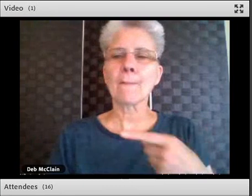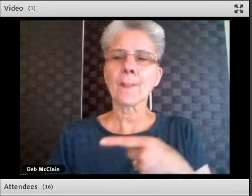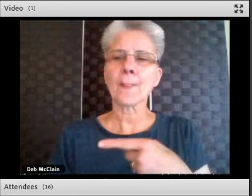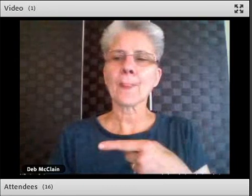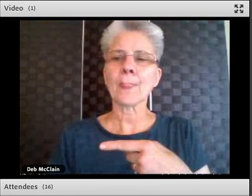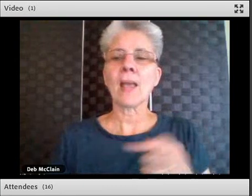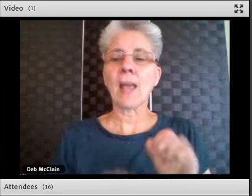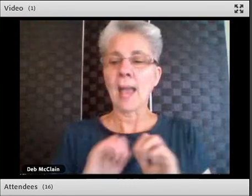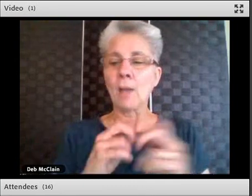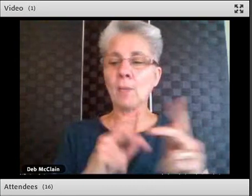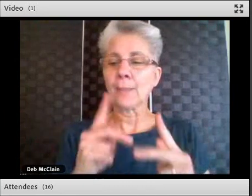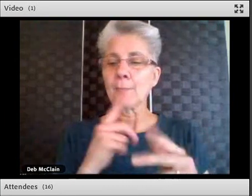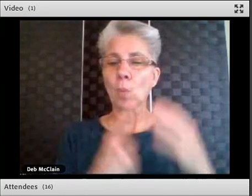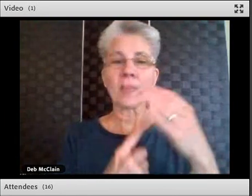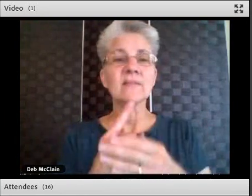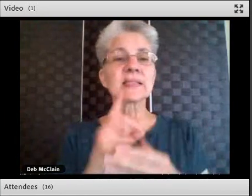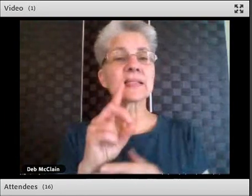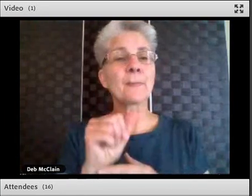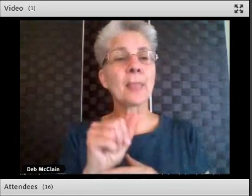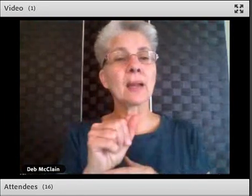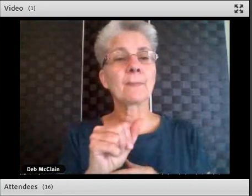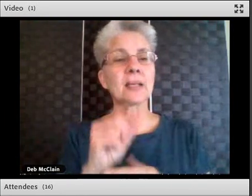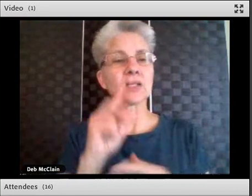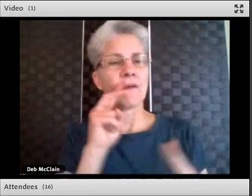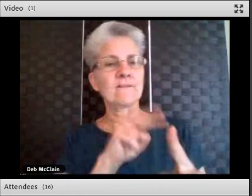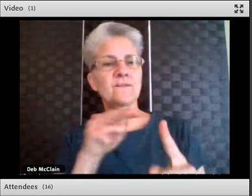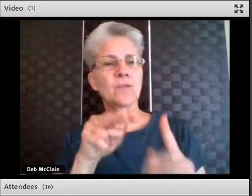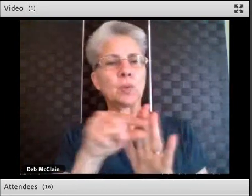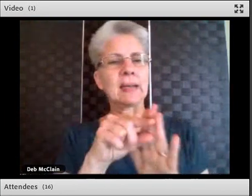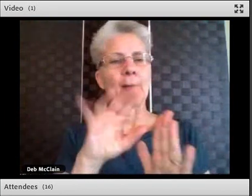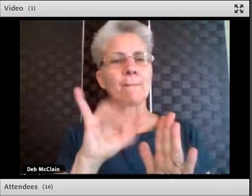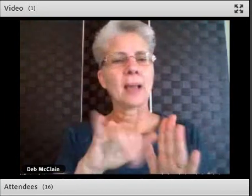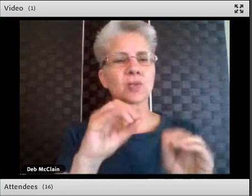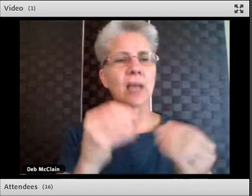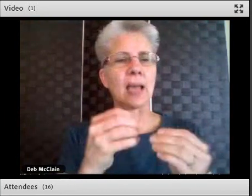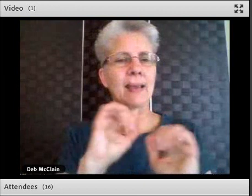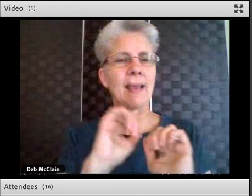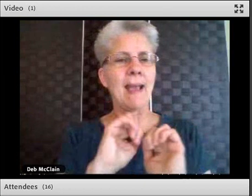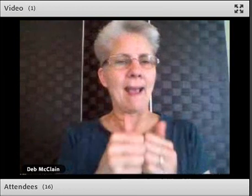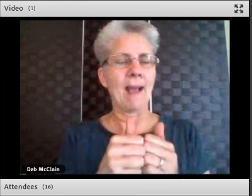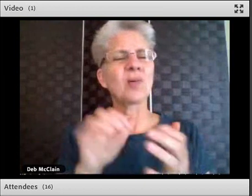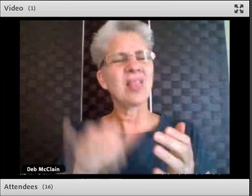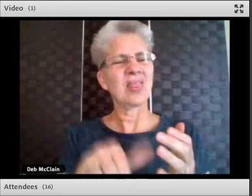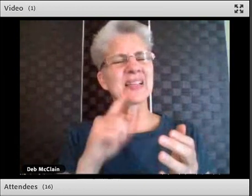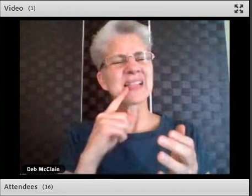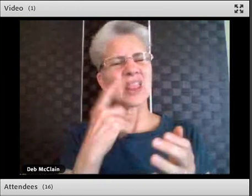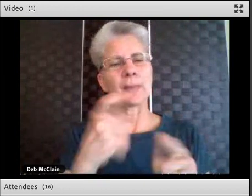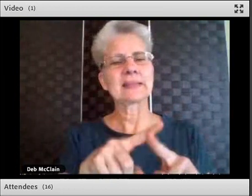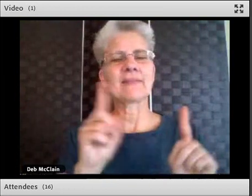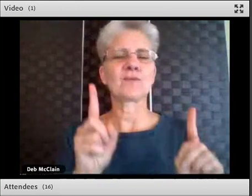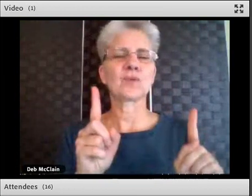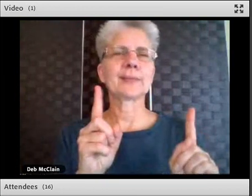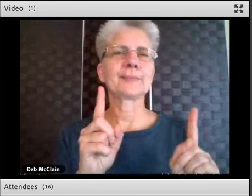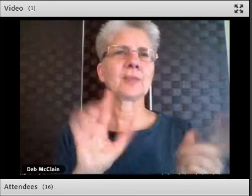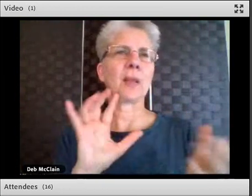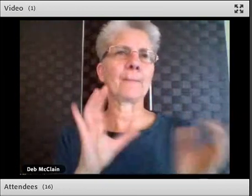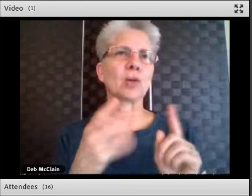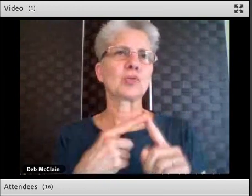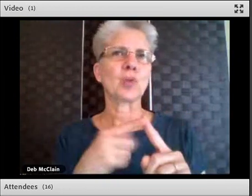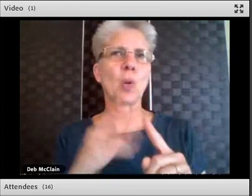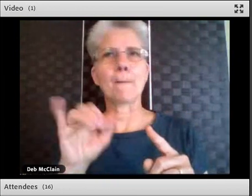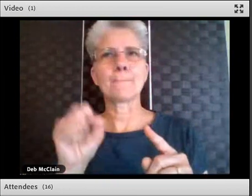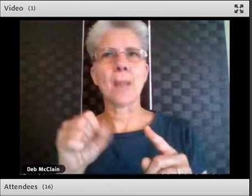are people with invisible disabilities viewed negatively by society? And this is a little bit different than how